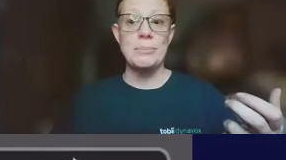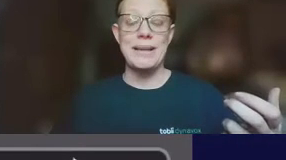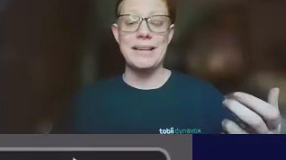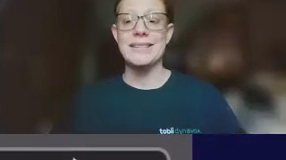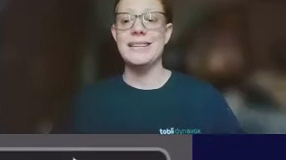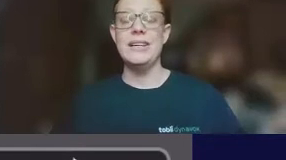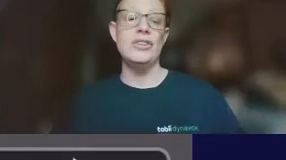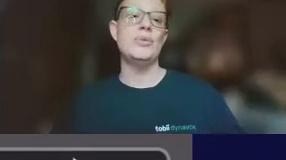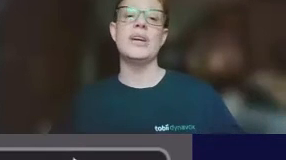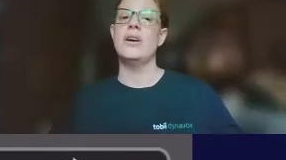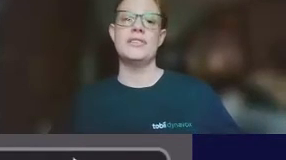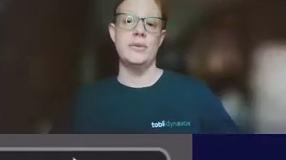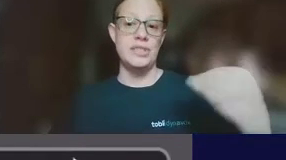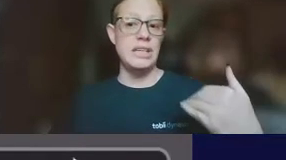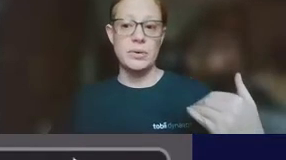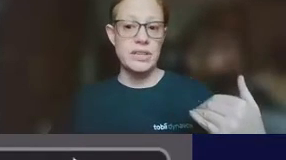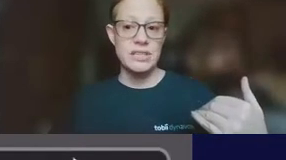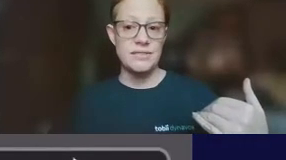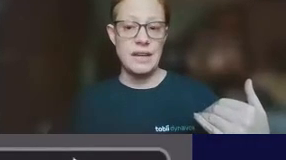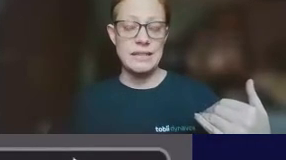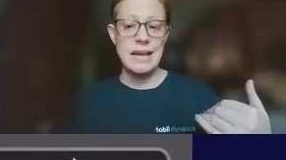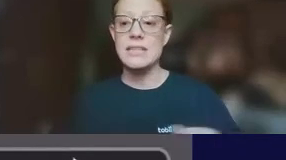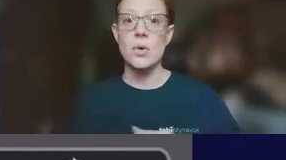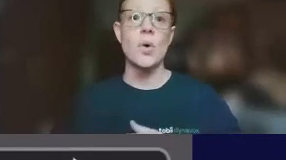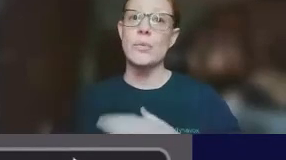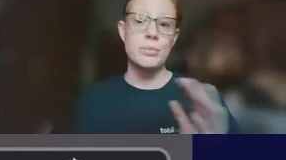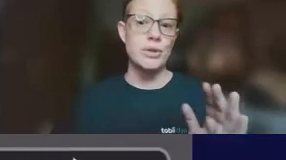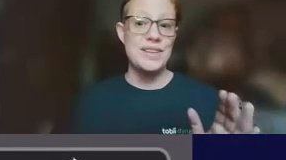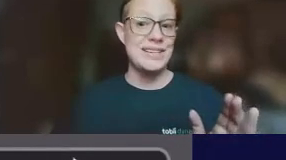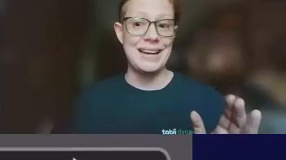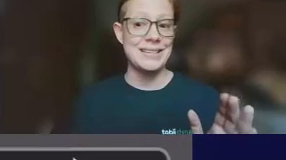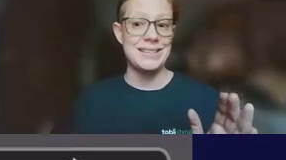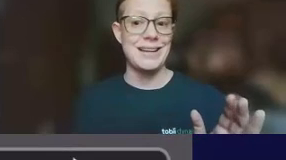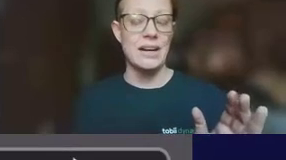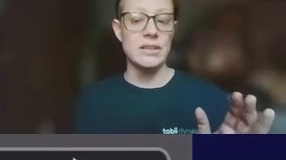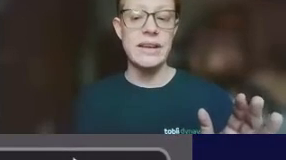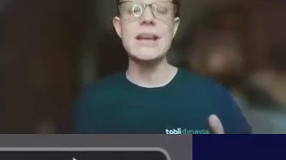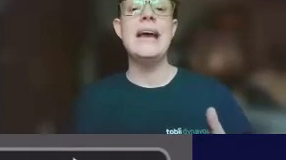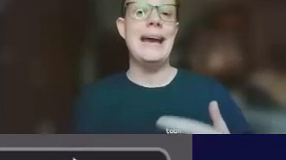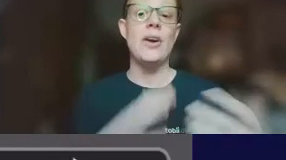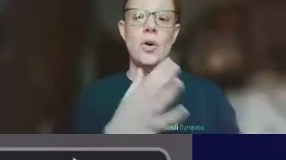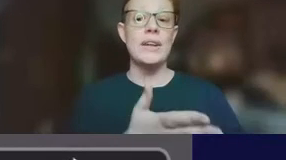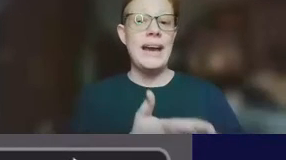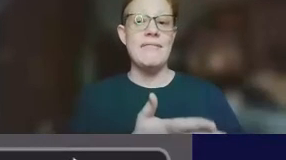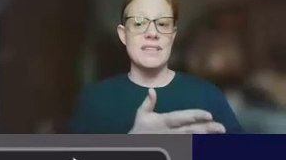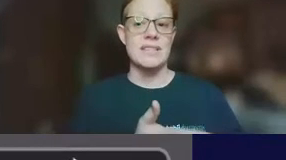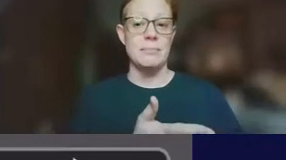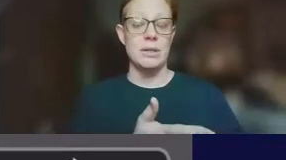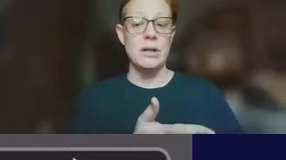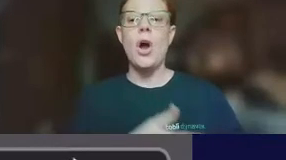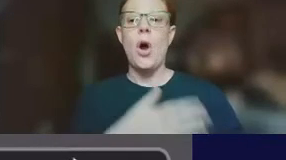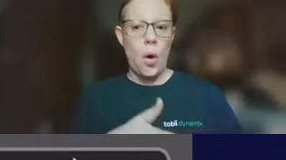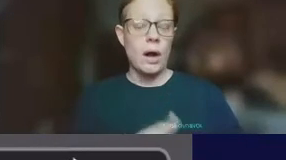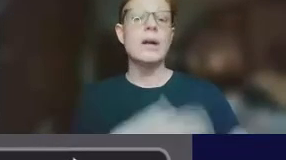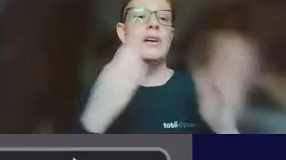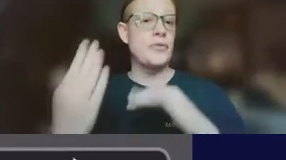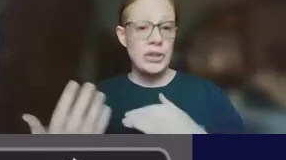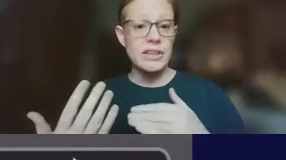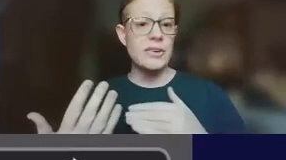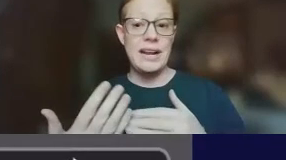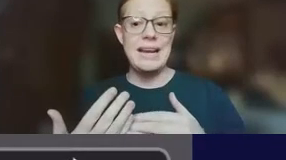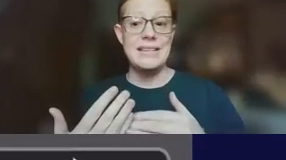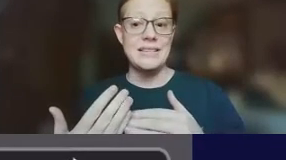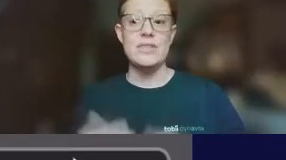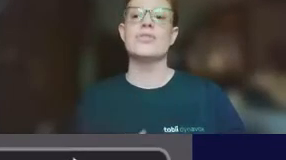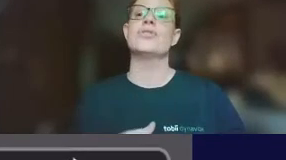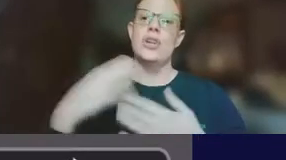visual complexity, you can also decrease the font size or remove the text entirely and only have the symbol. Or for